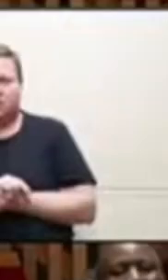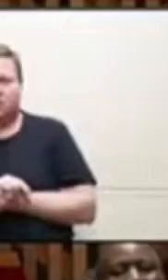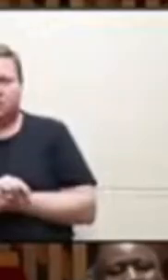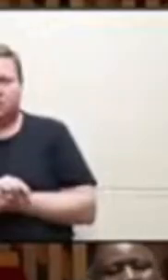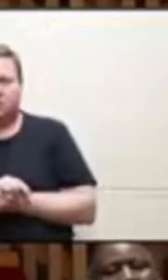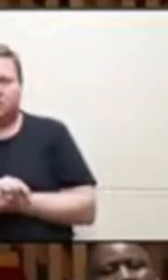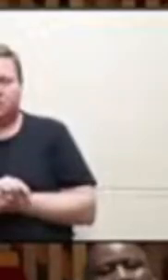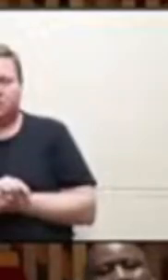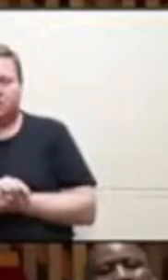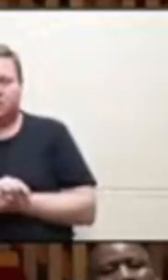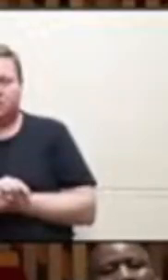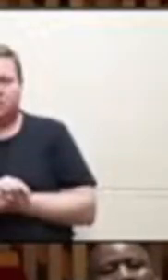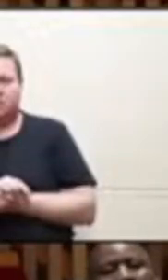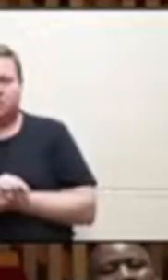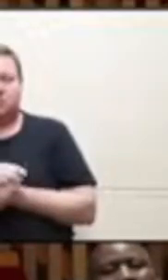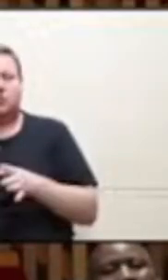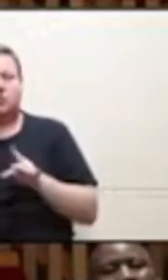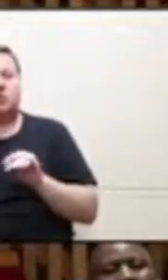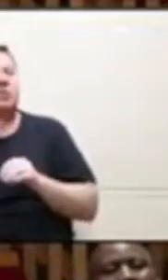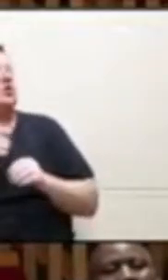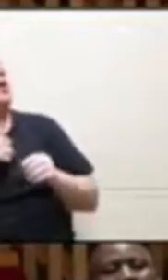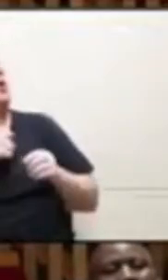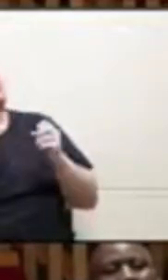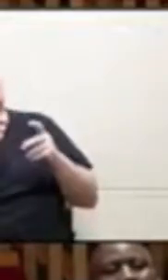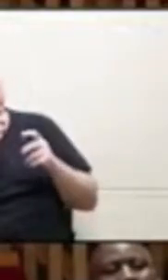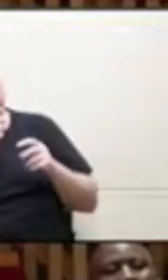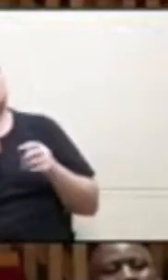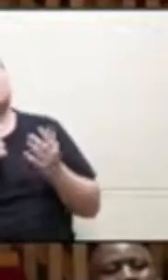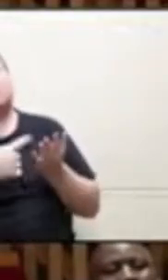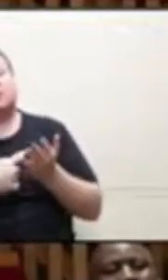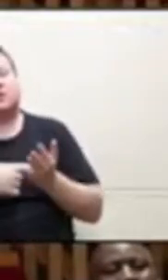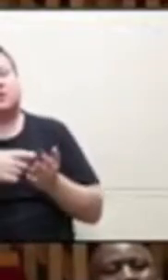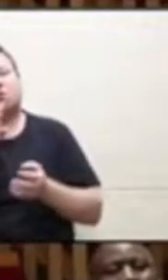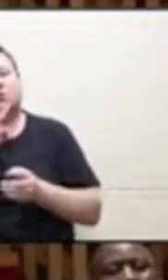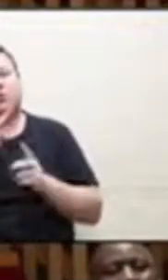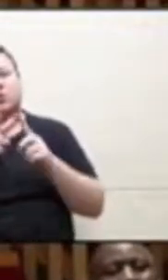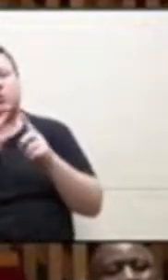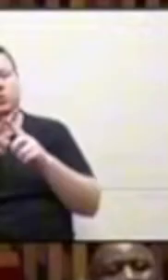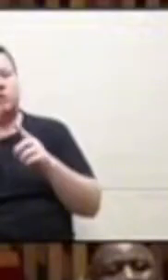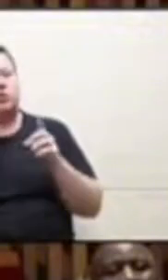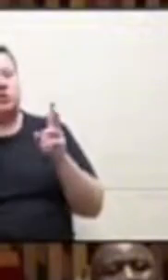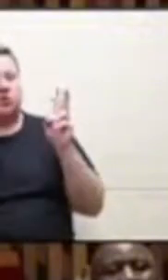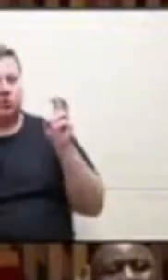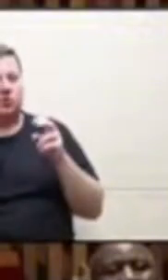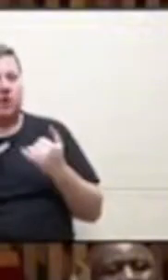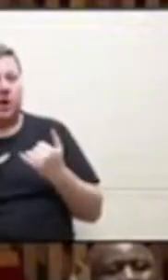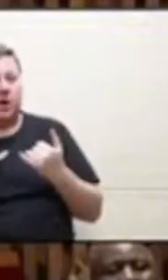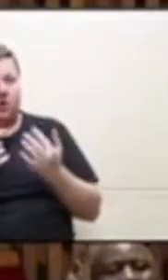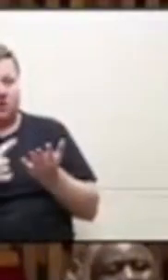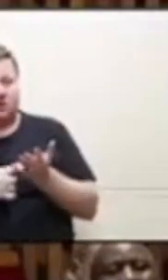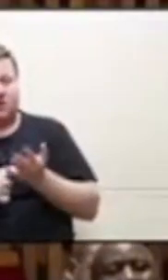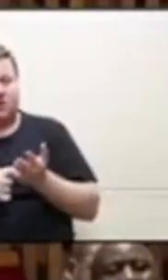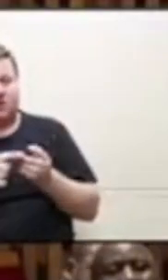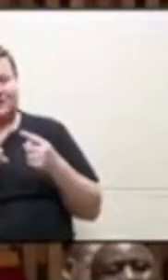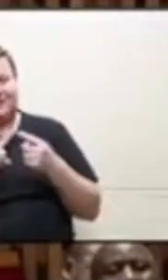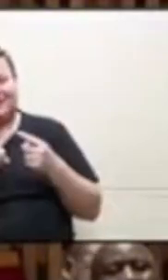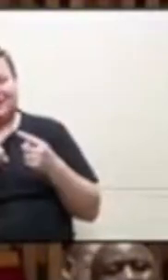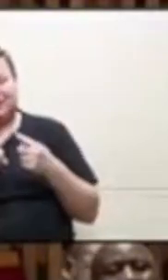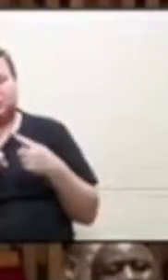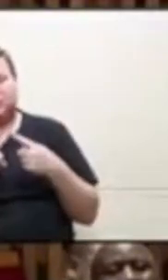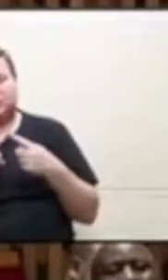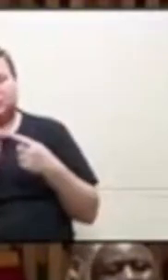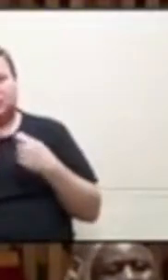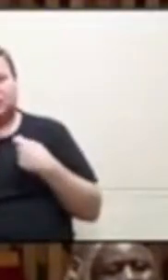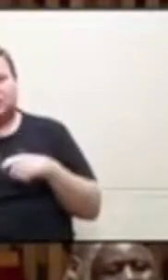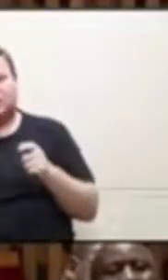Okay, now that you are saying we are talking about two issues, let's talk about this one that I'm talking about, where you have spent money on